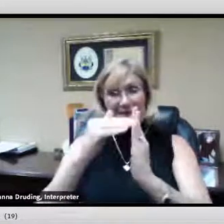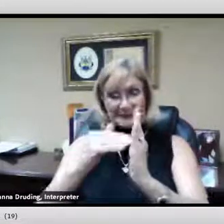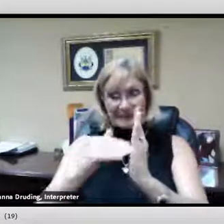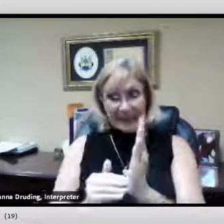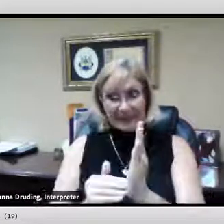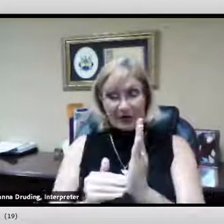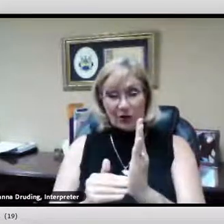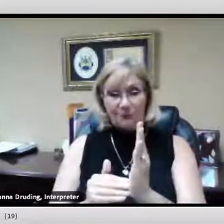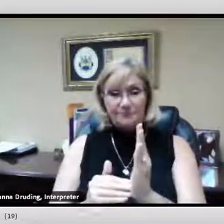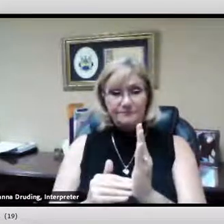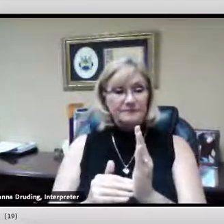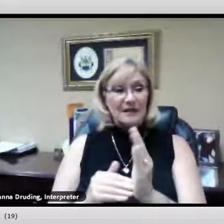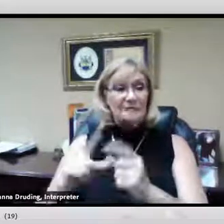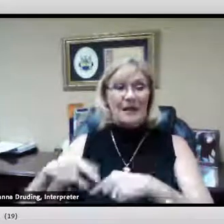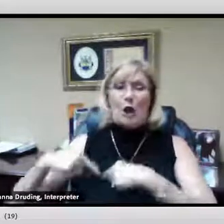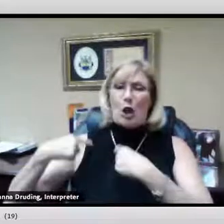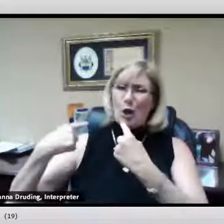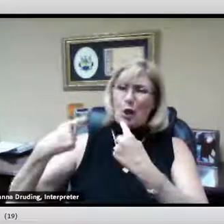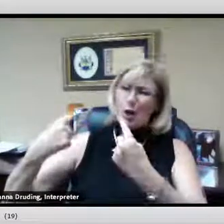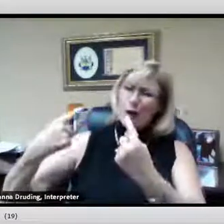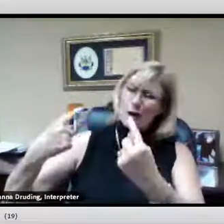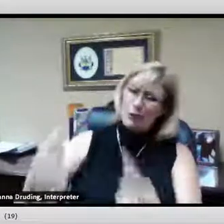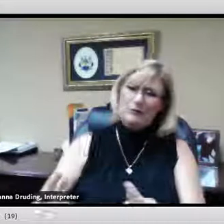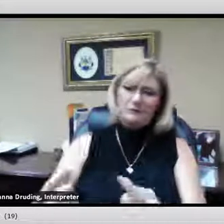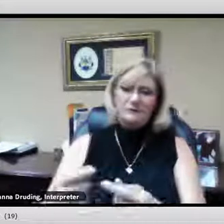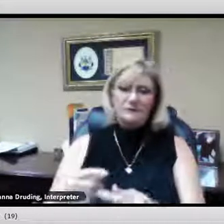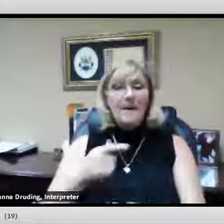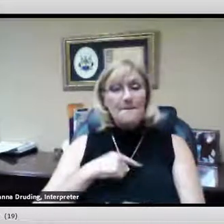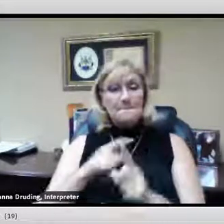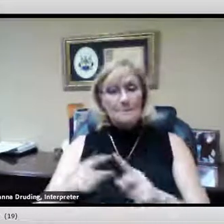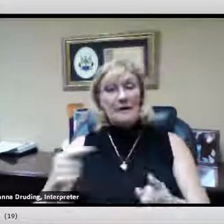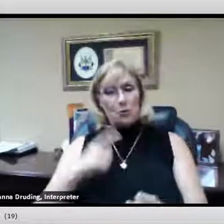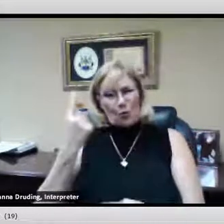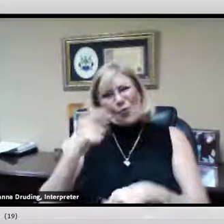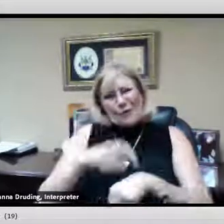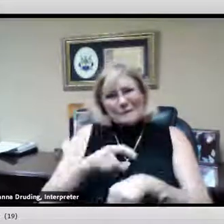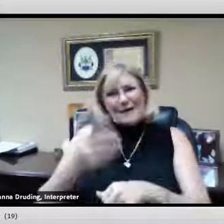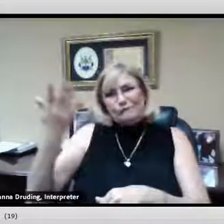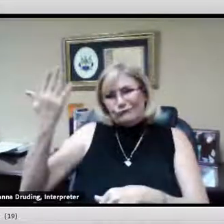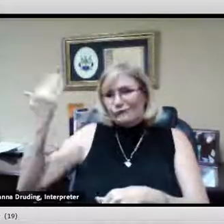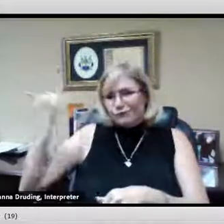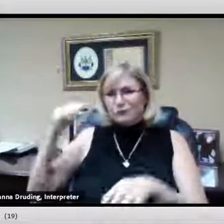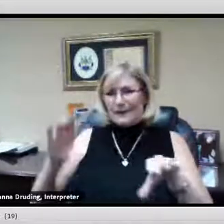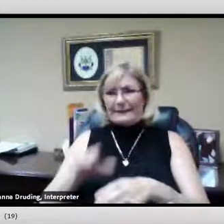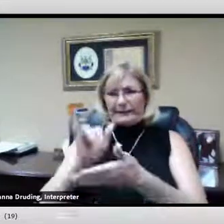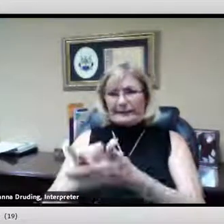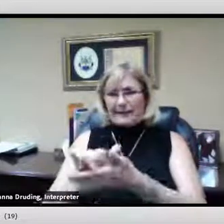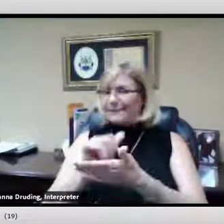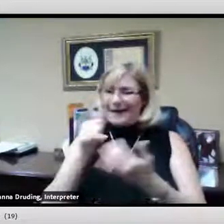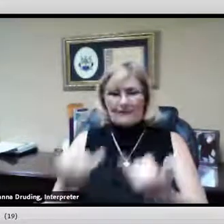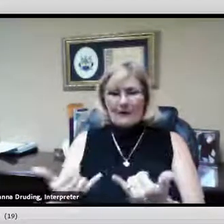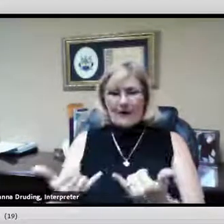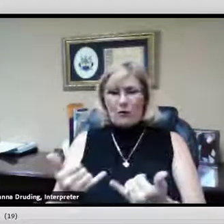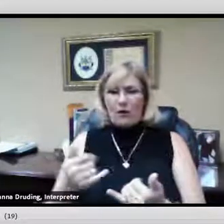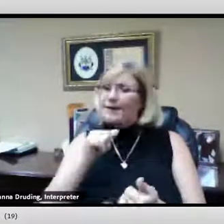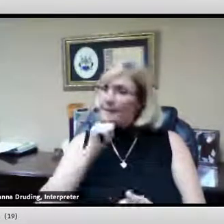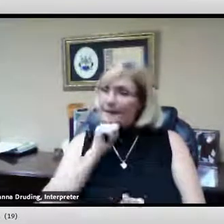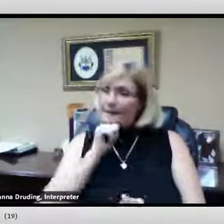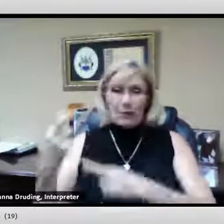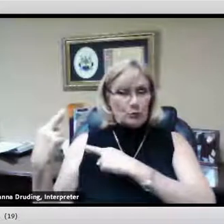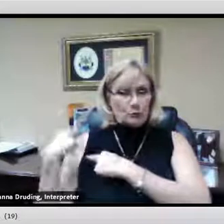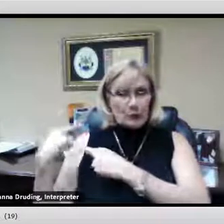catalogs. It's been a long, long time, but I did do that at one time, but I don't do it anymore. Not at all